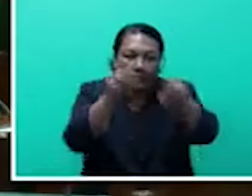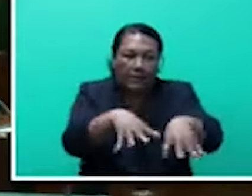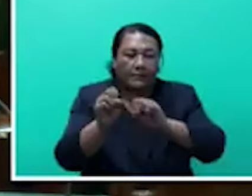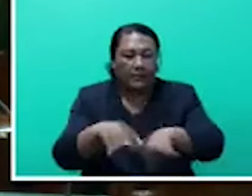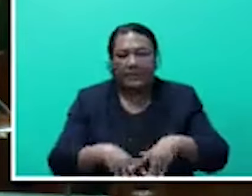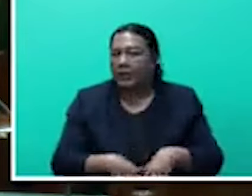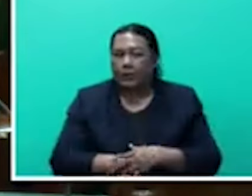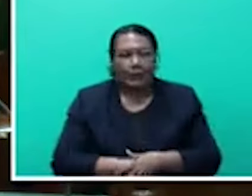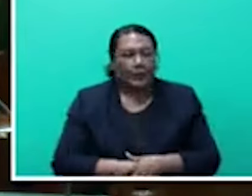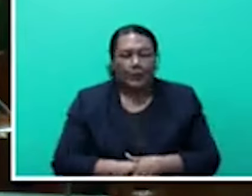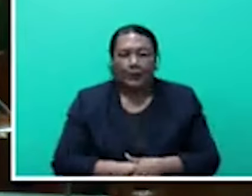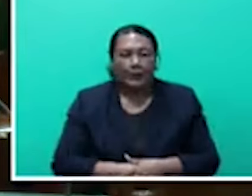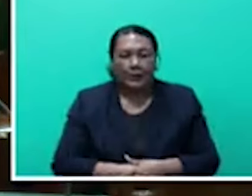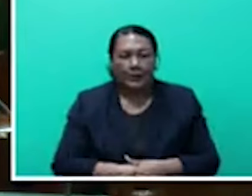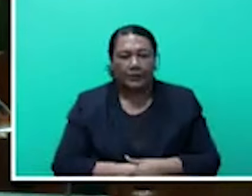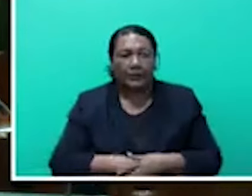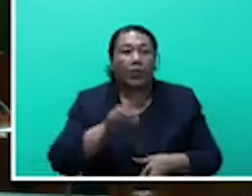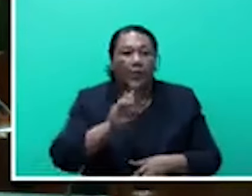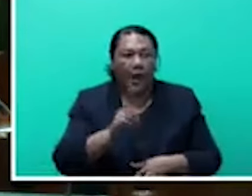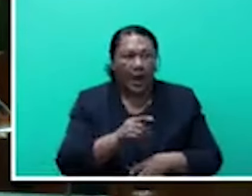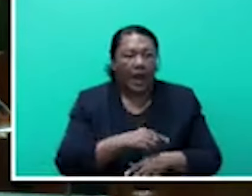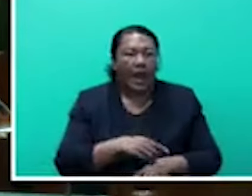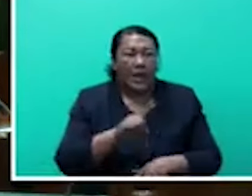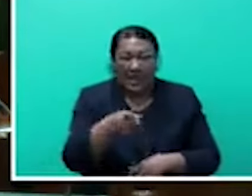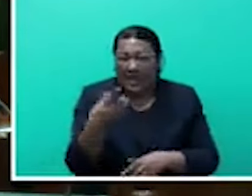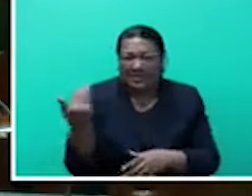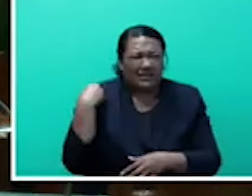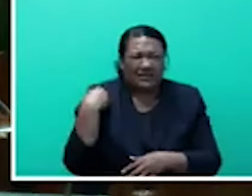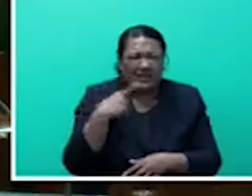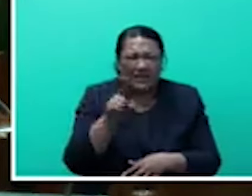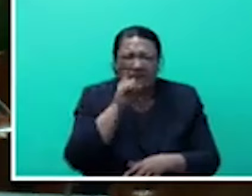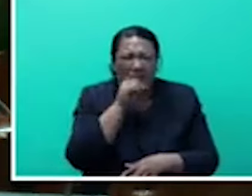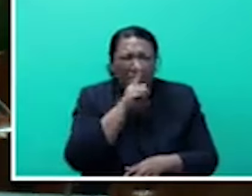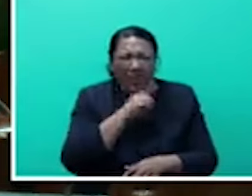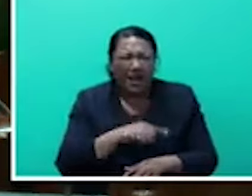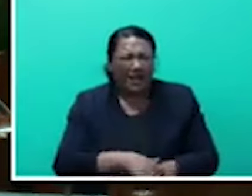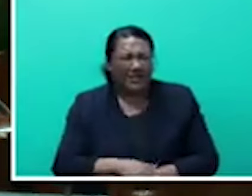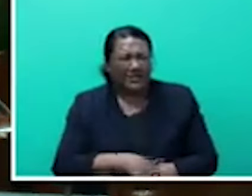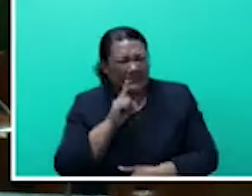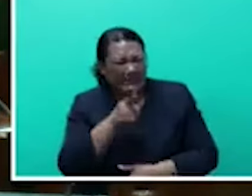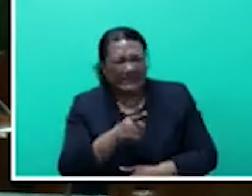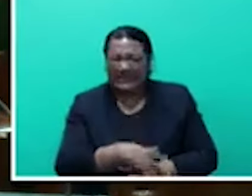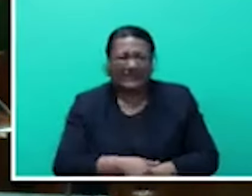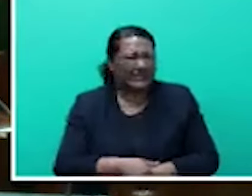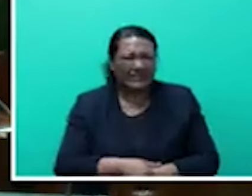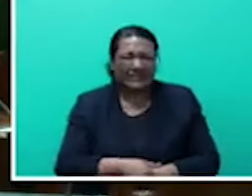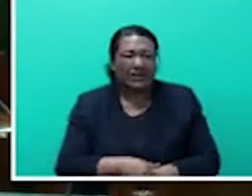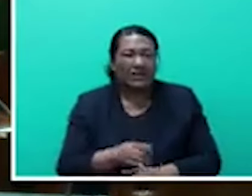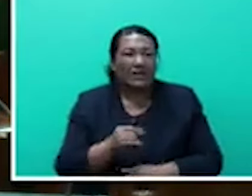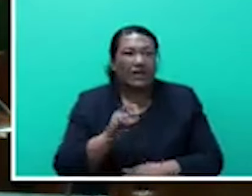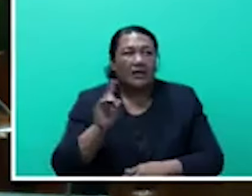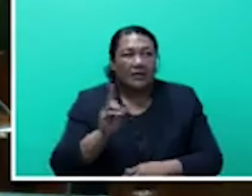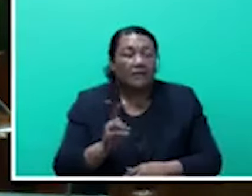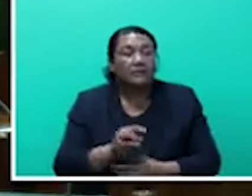Sir, the rubbish there is an obstruction to the vehicle, sir. I had to wait for another car to go across,